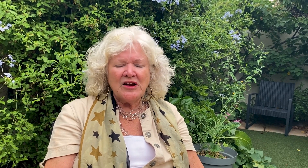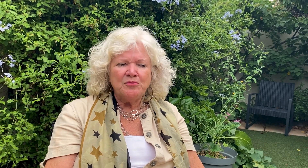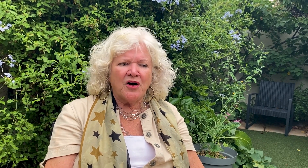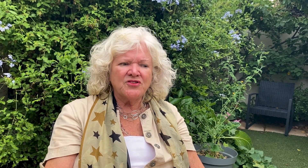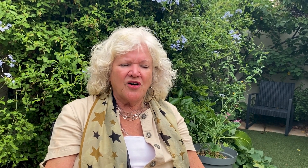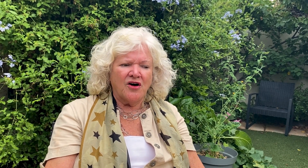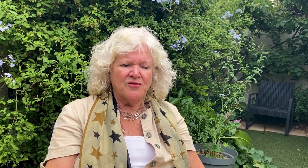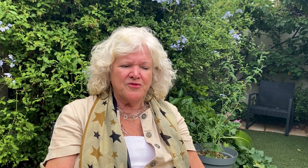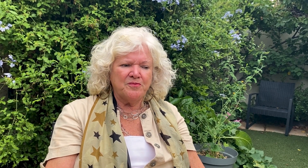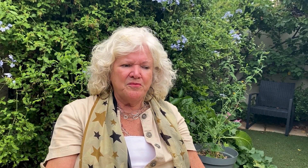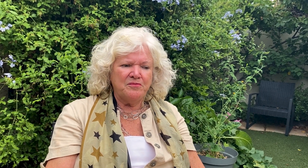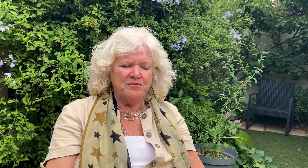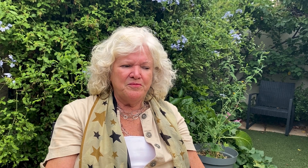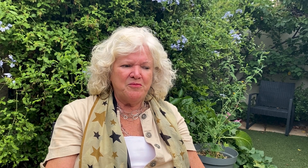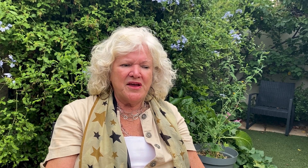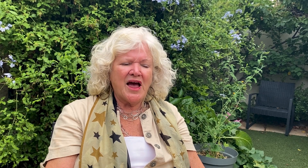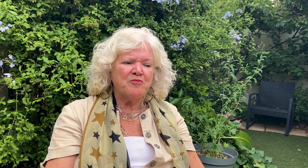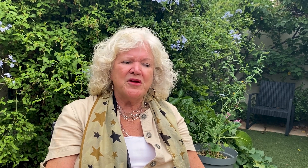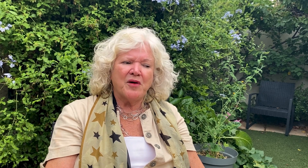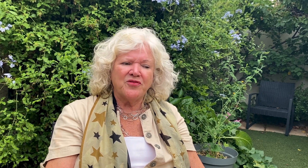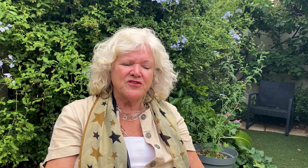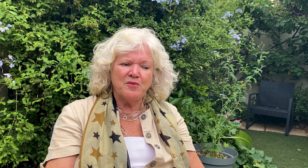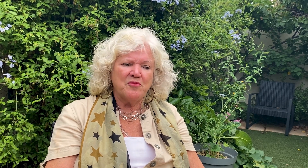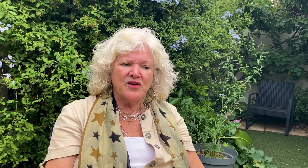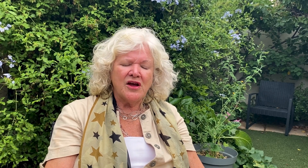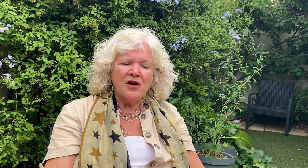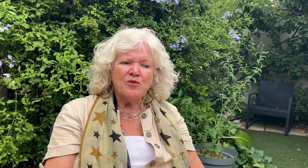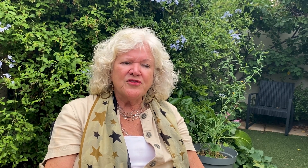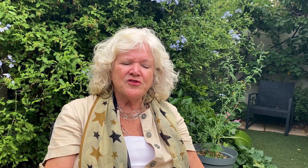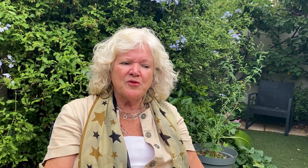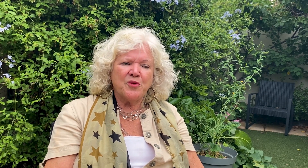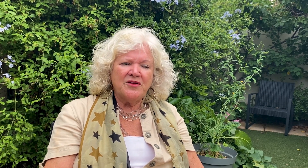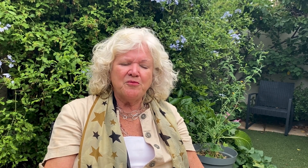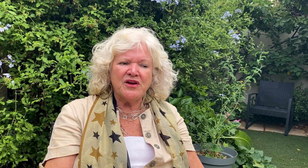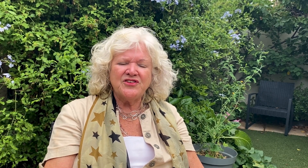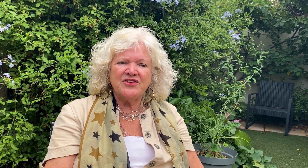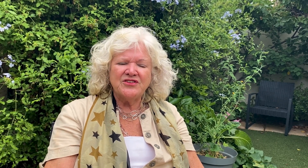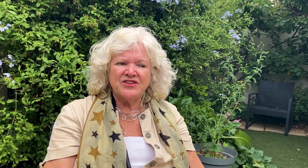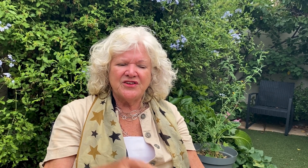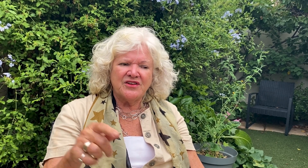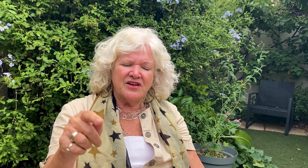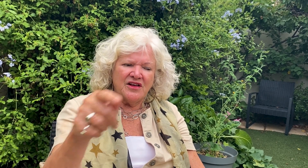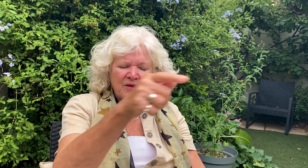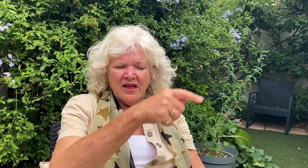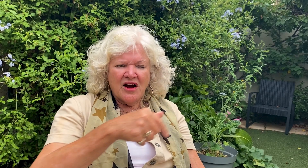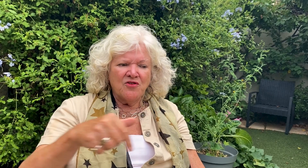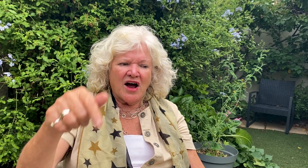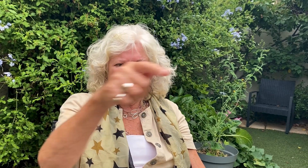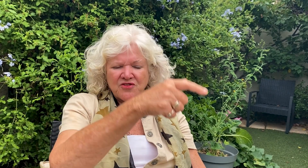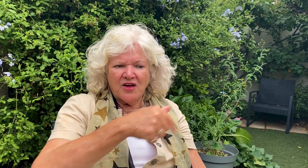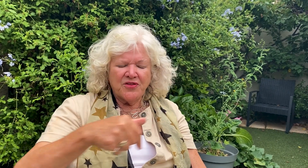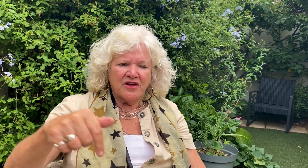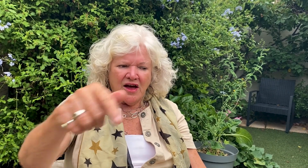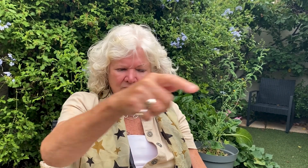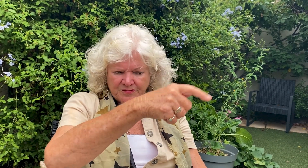the second part of me being happy about this memory was when the president did a